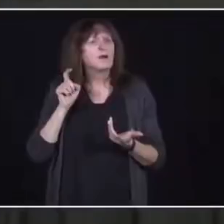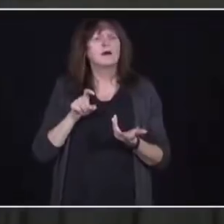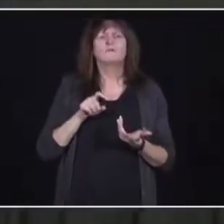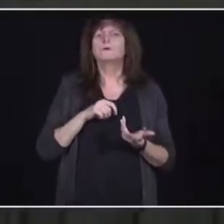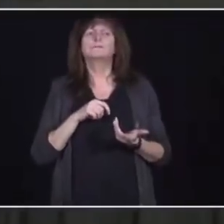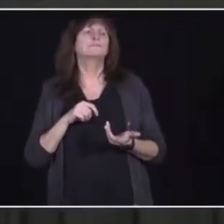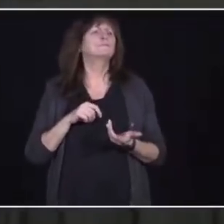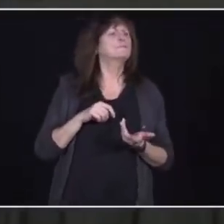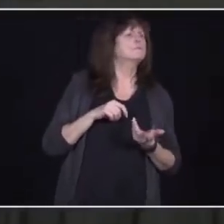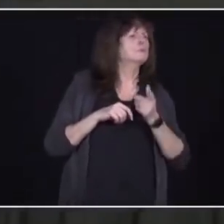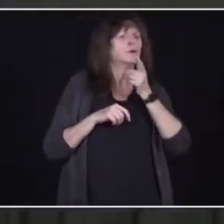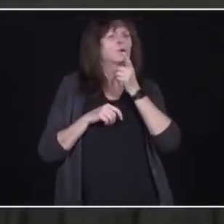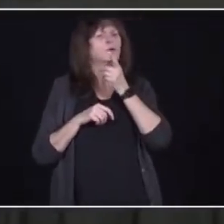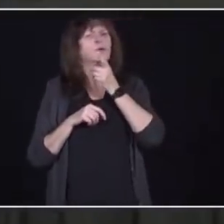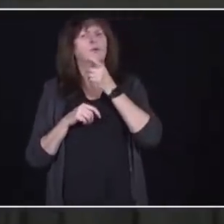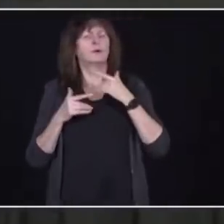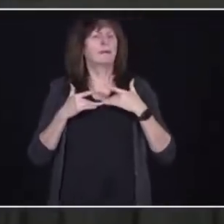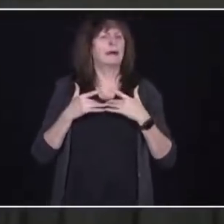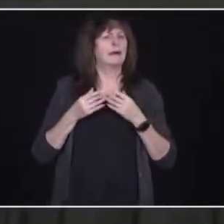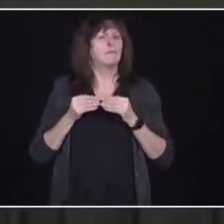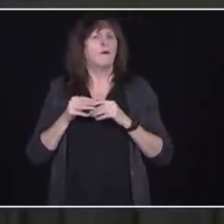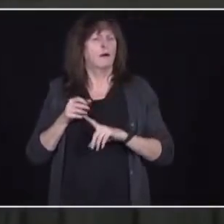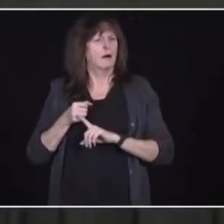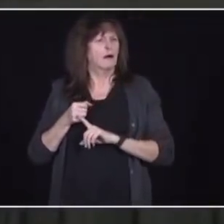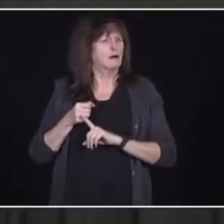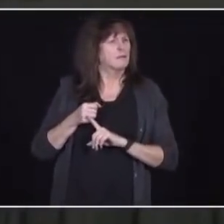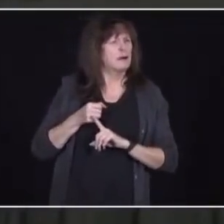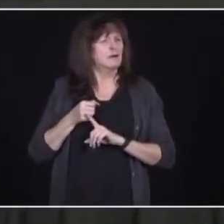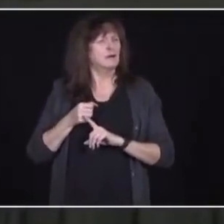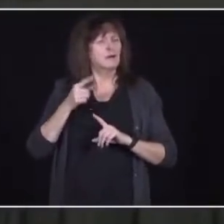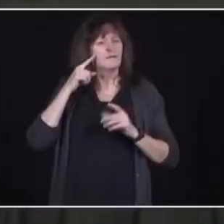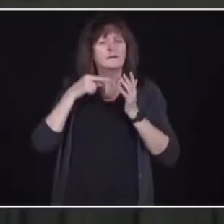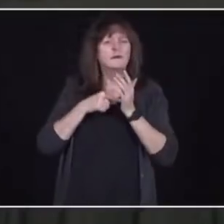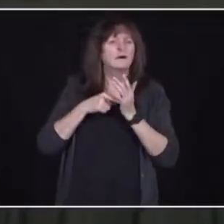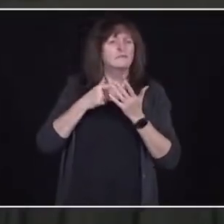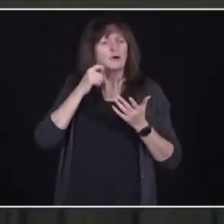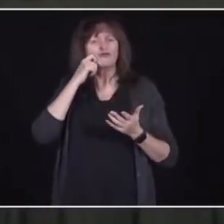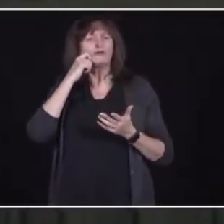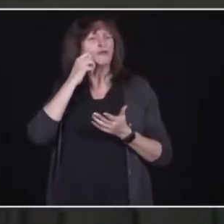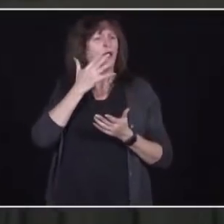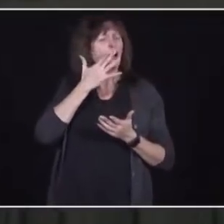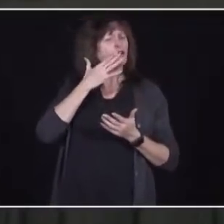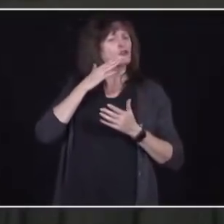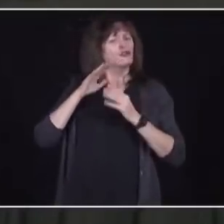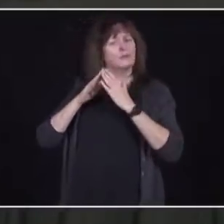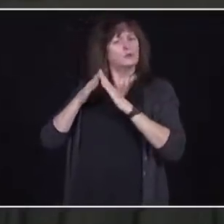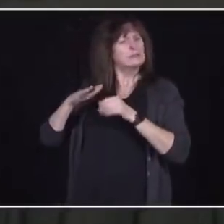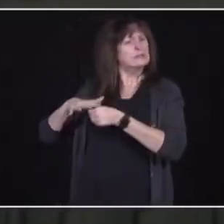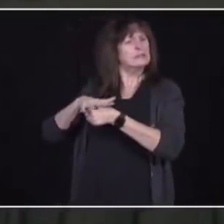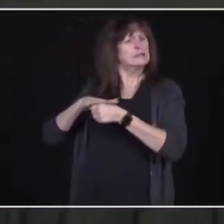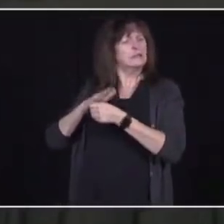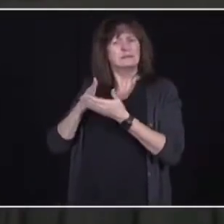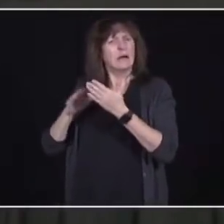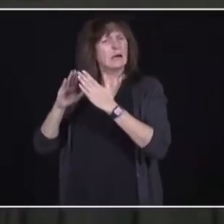by COVID-19. We are talking about some of the racialized communities, some of the communities around our province where COVID-19, as one